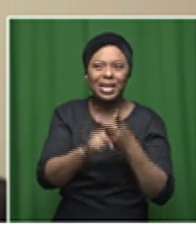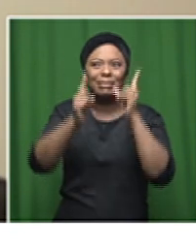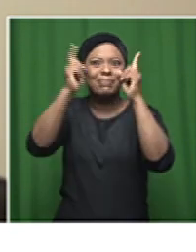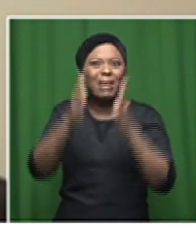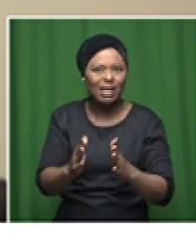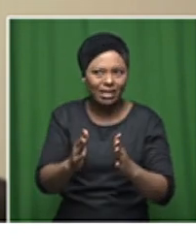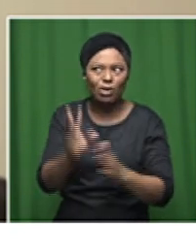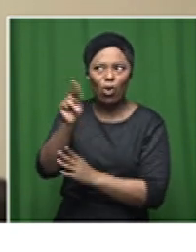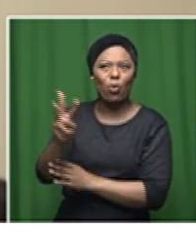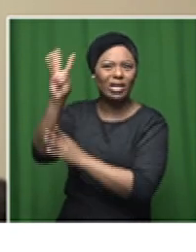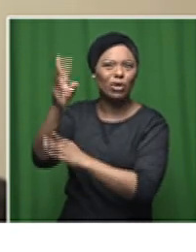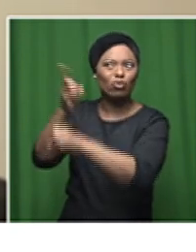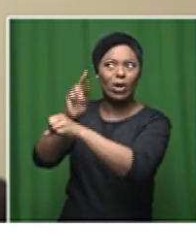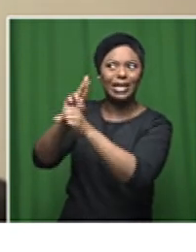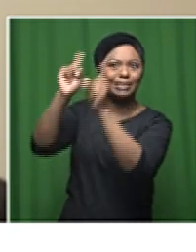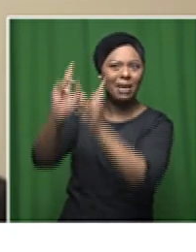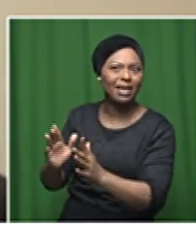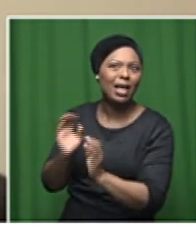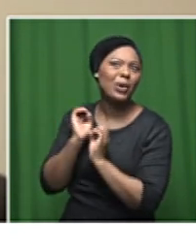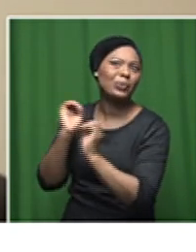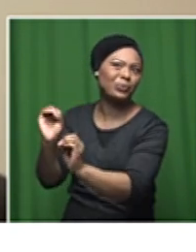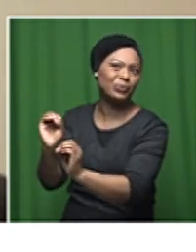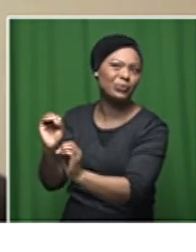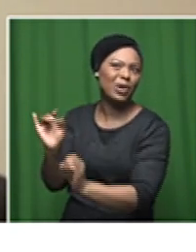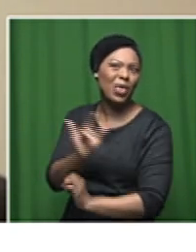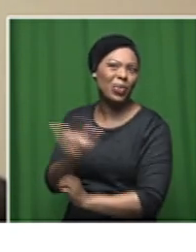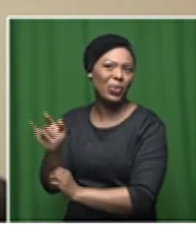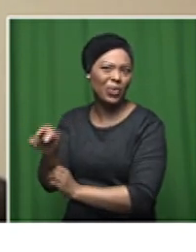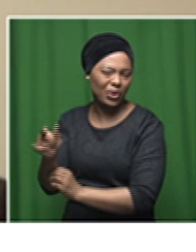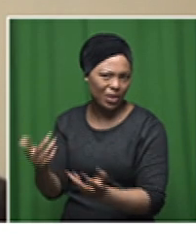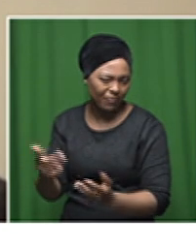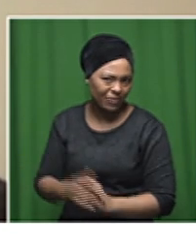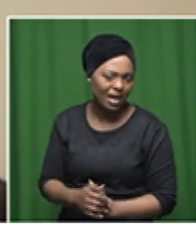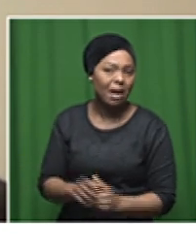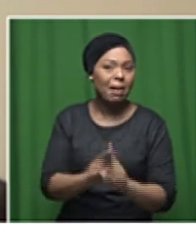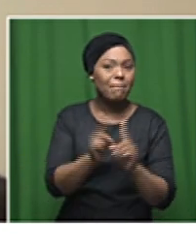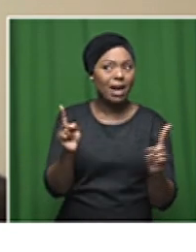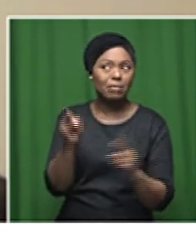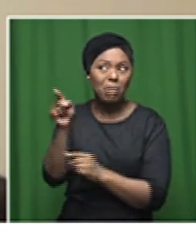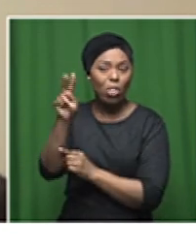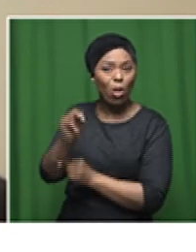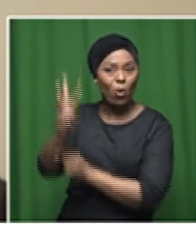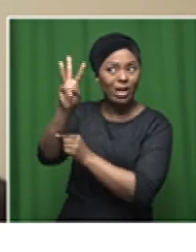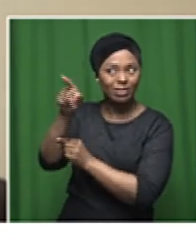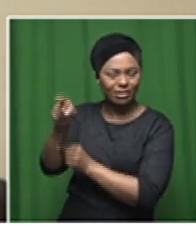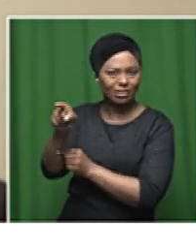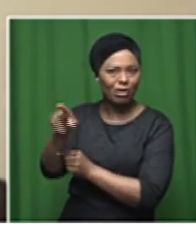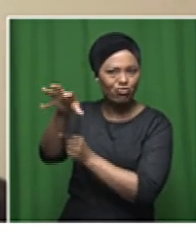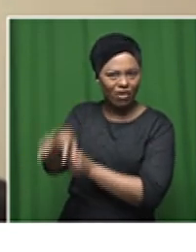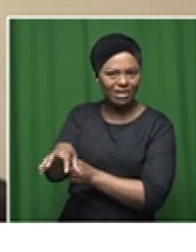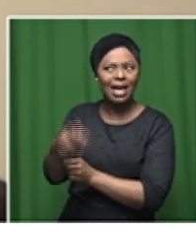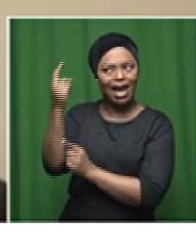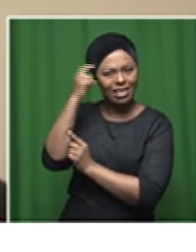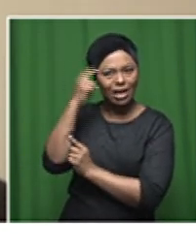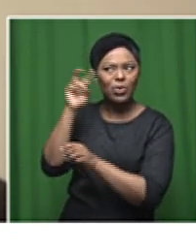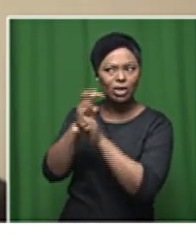like Northwest. But then in the issue of stockouts in Northwest, I think that is the issue that we need to continue